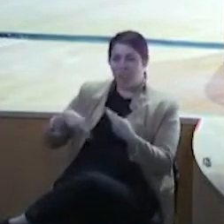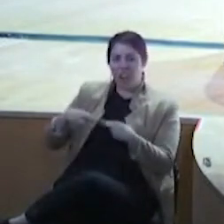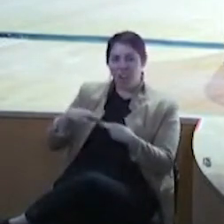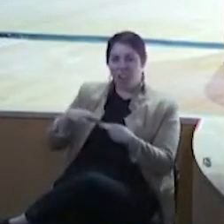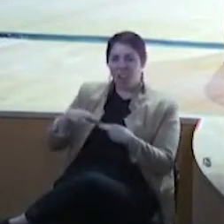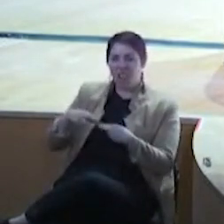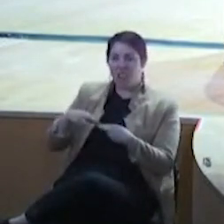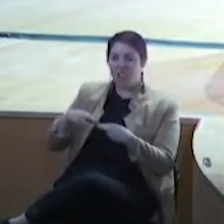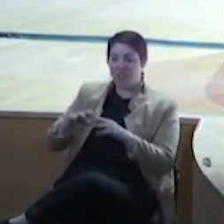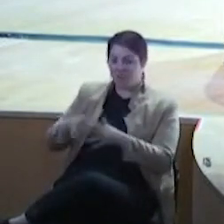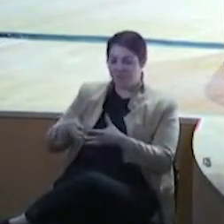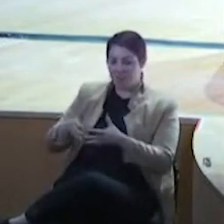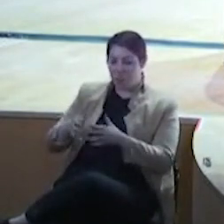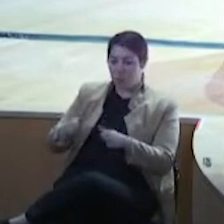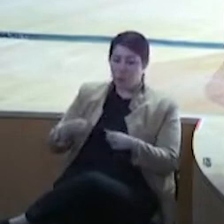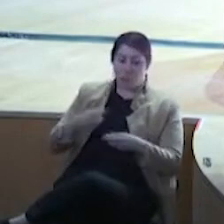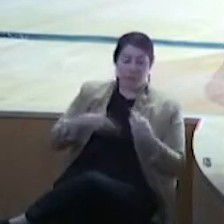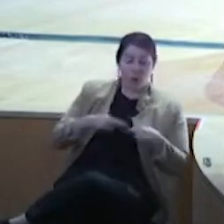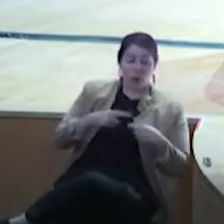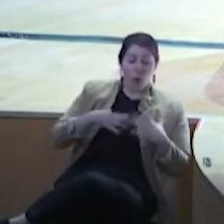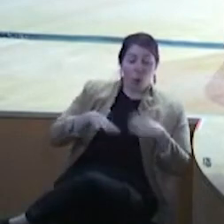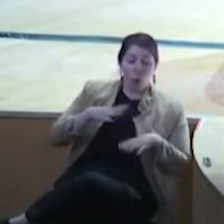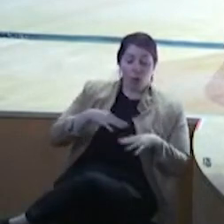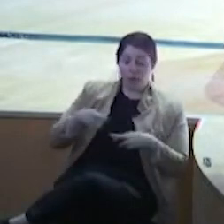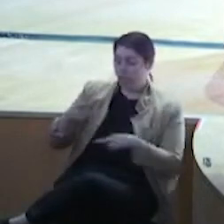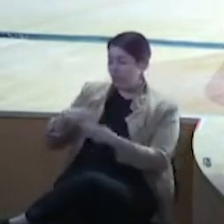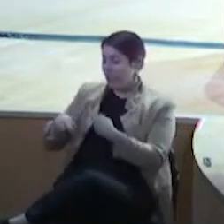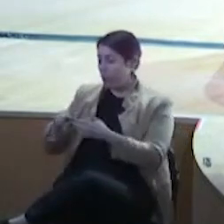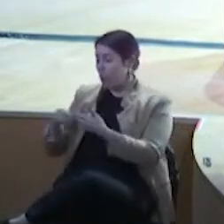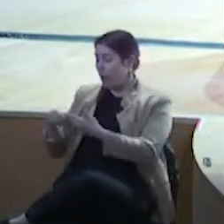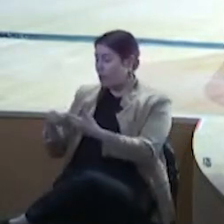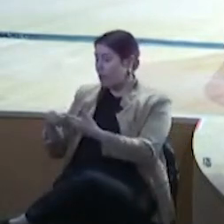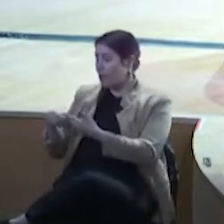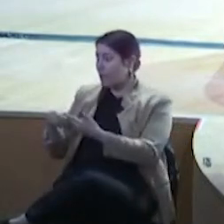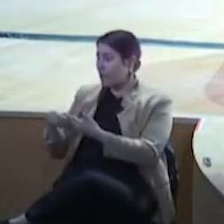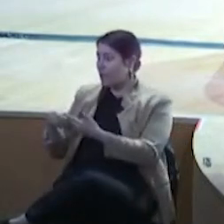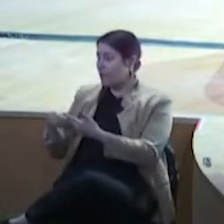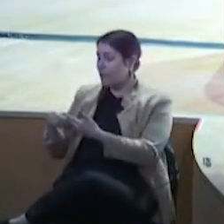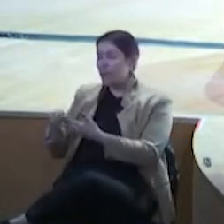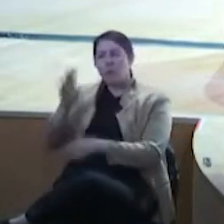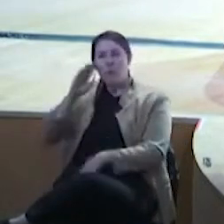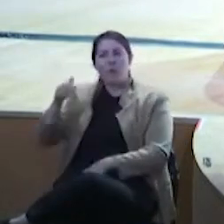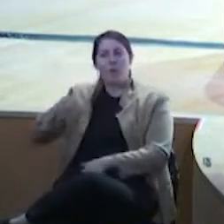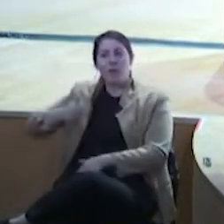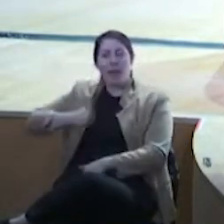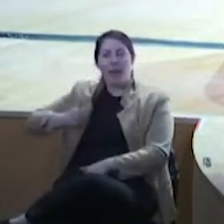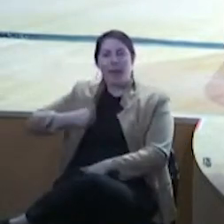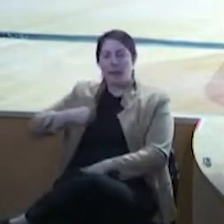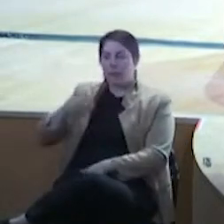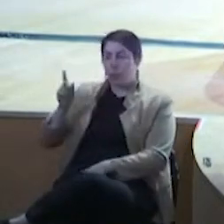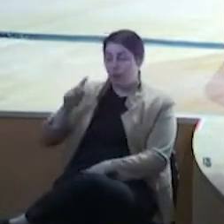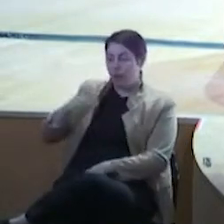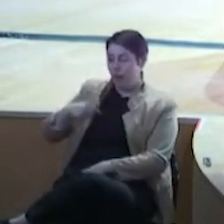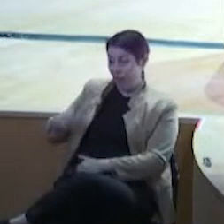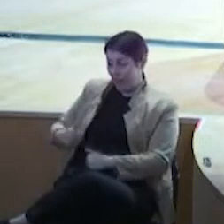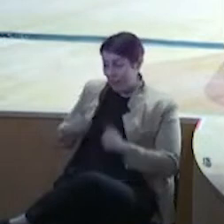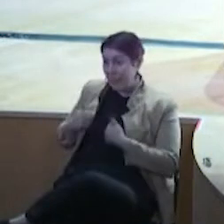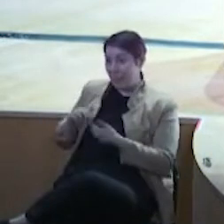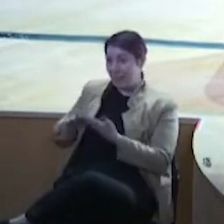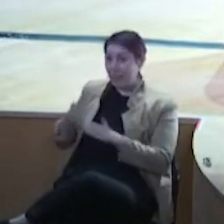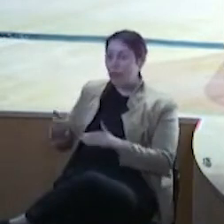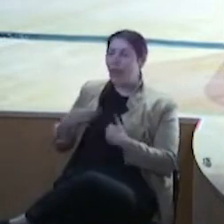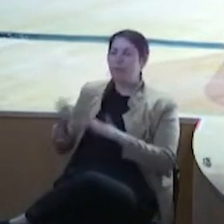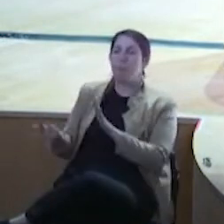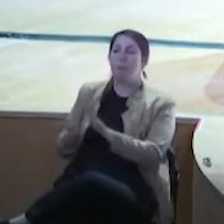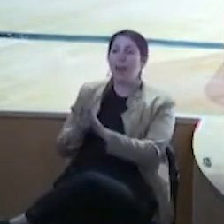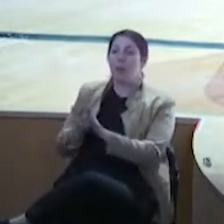recycling clothes, recycling plastic. In Canada, more specifically where I live, we have a ban